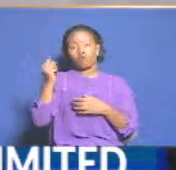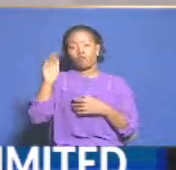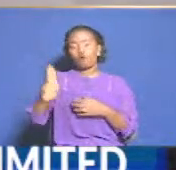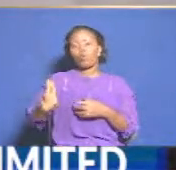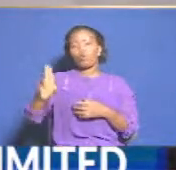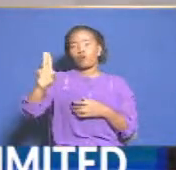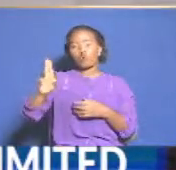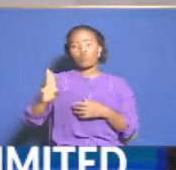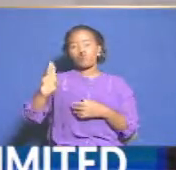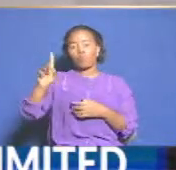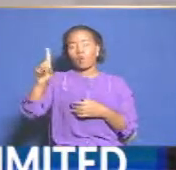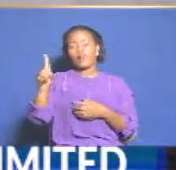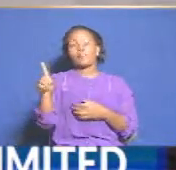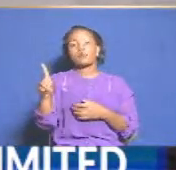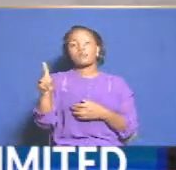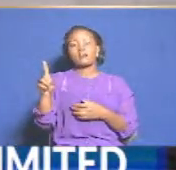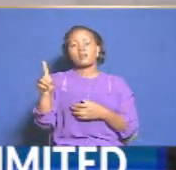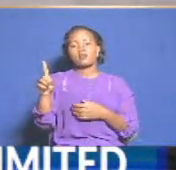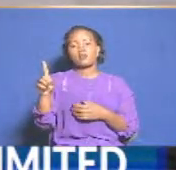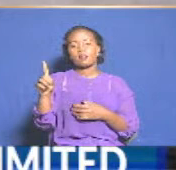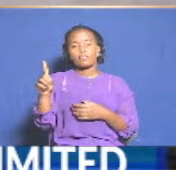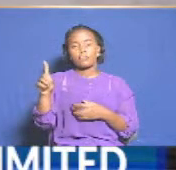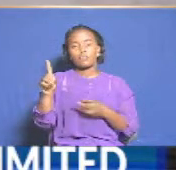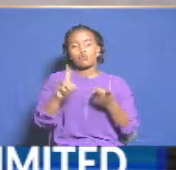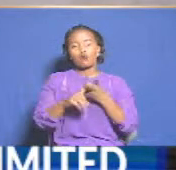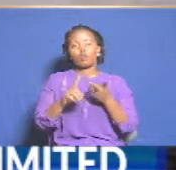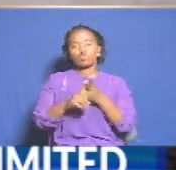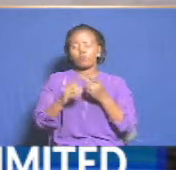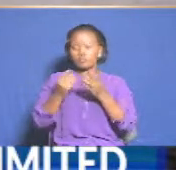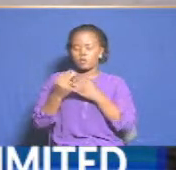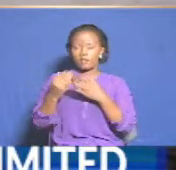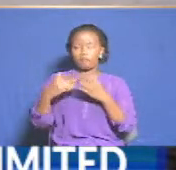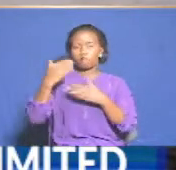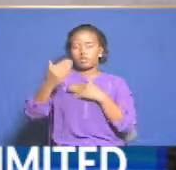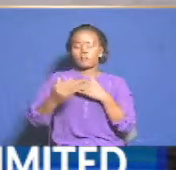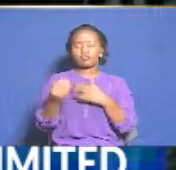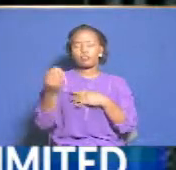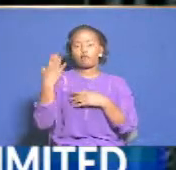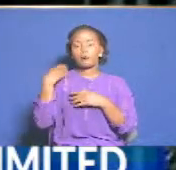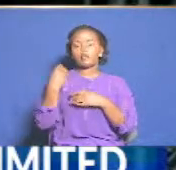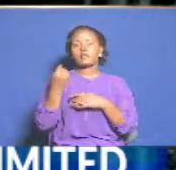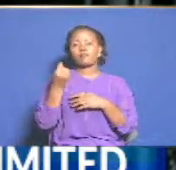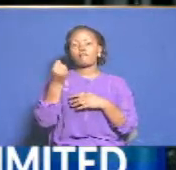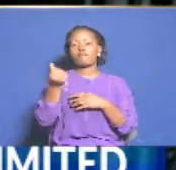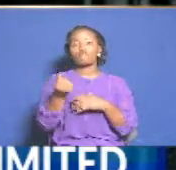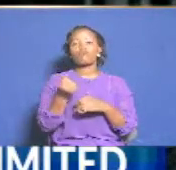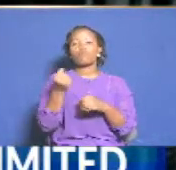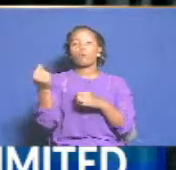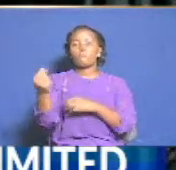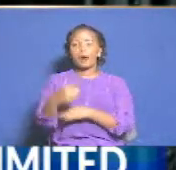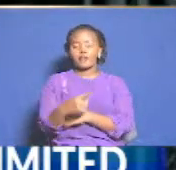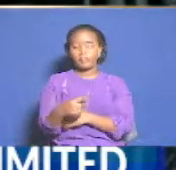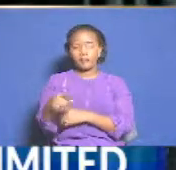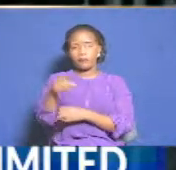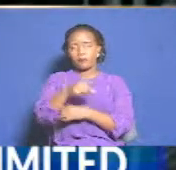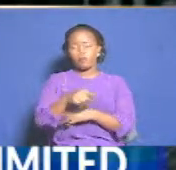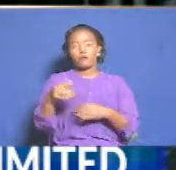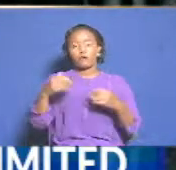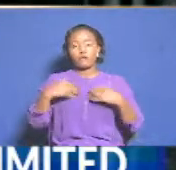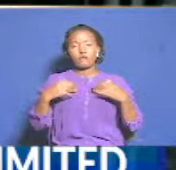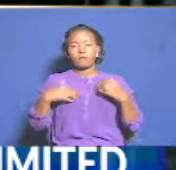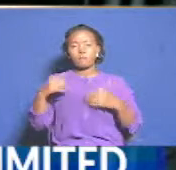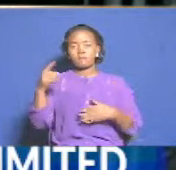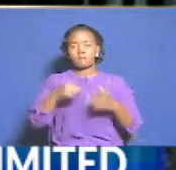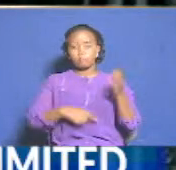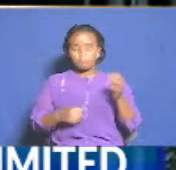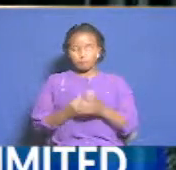to seaworthy state. And in the last few months, we have just heard of